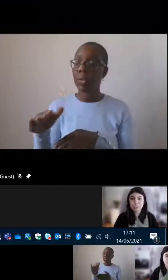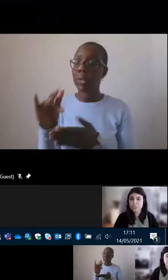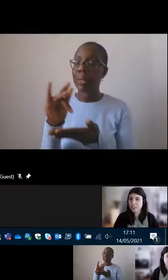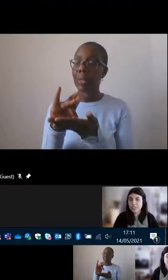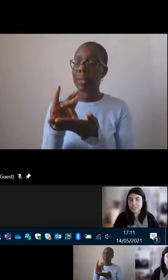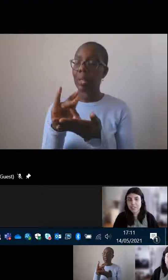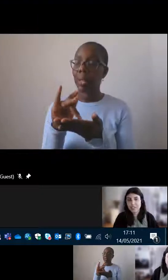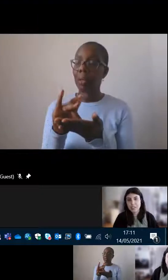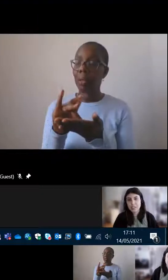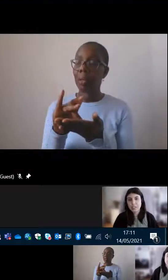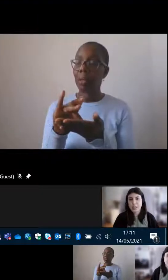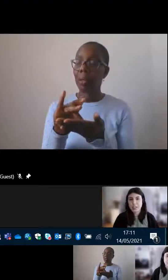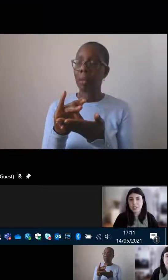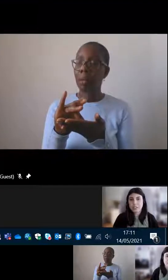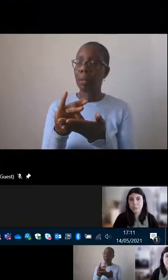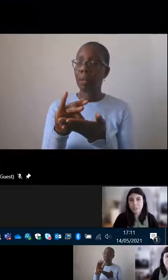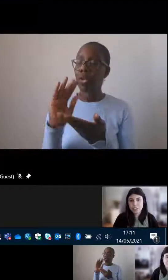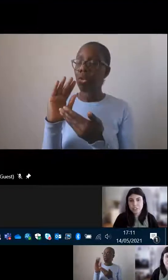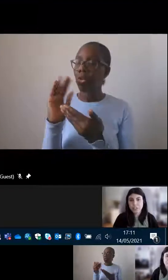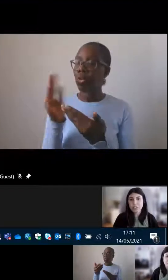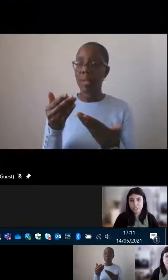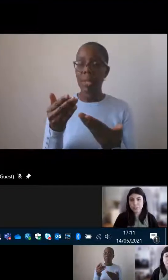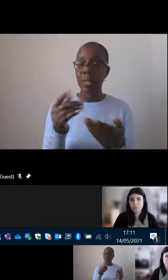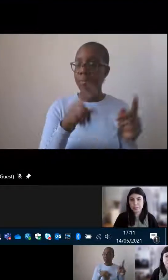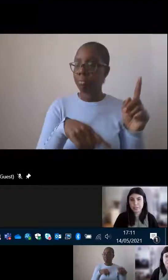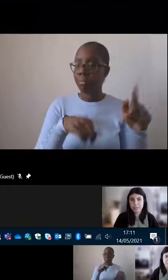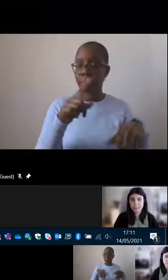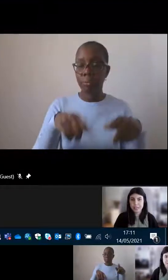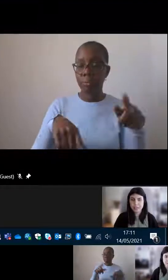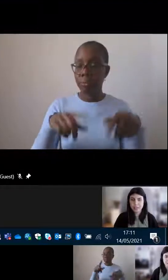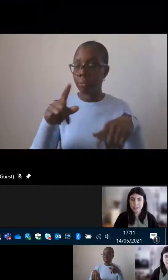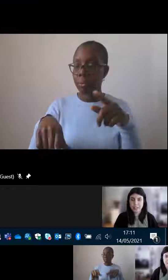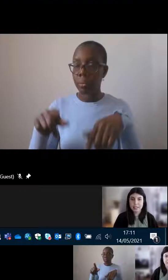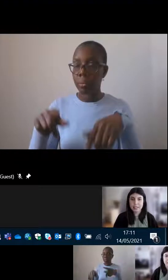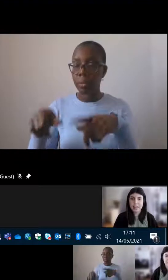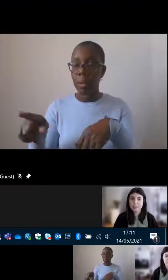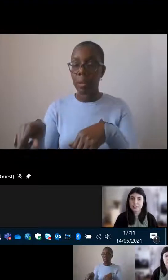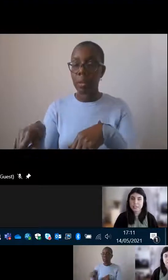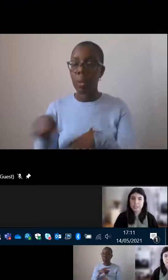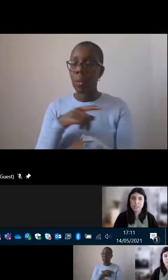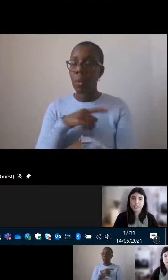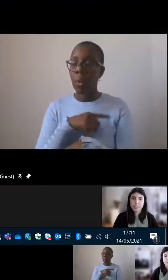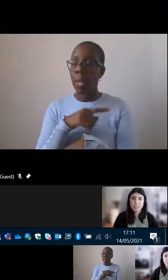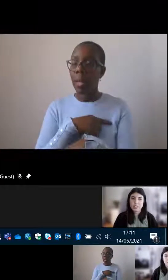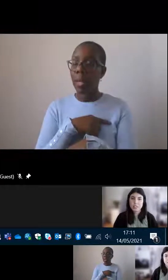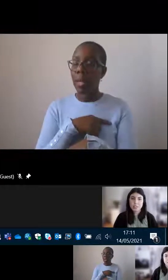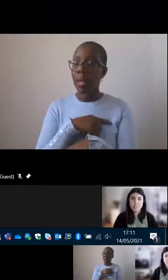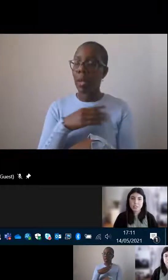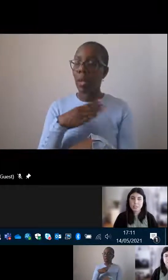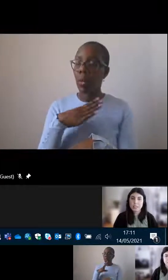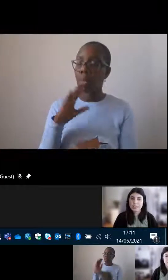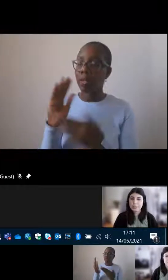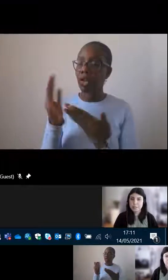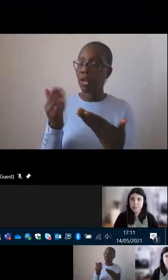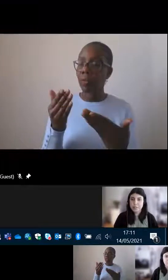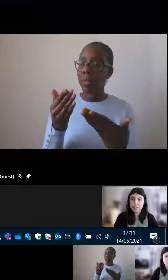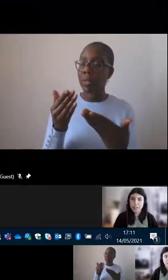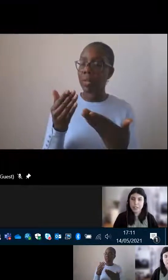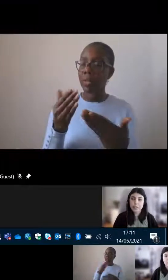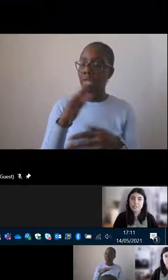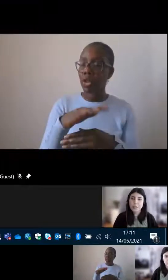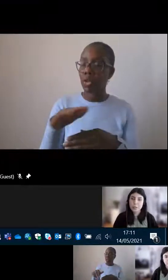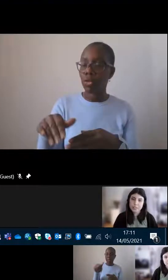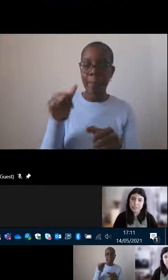a range of services to ensure that children have the best start in life. The service is completely